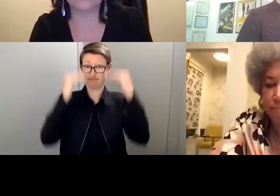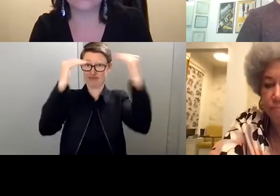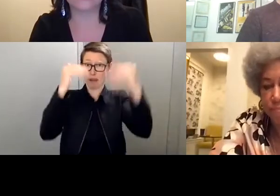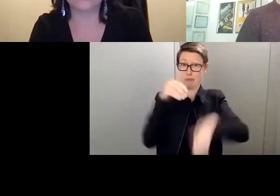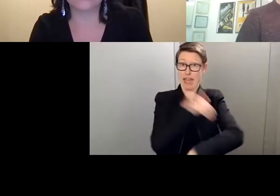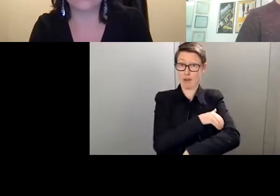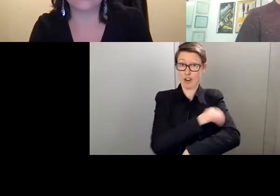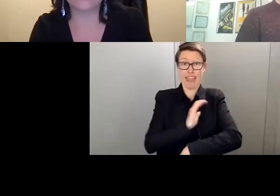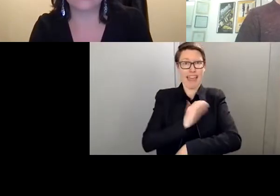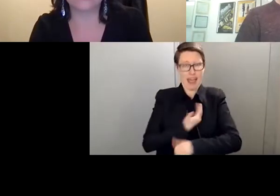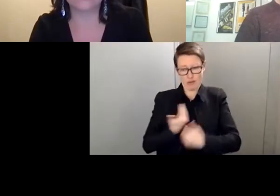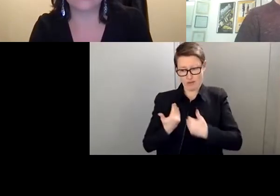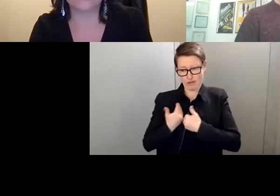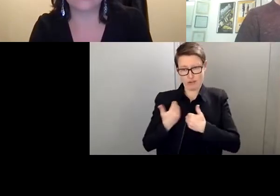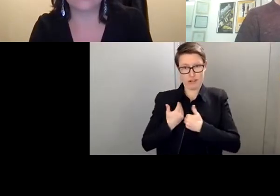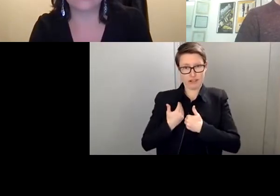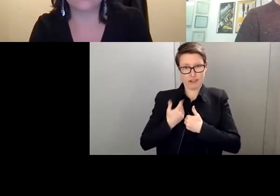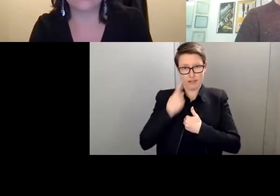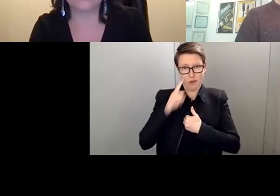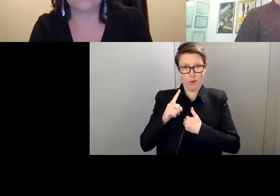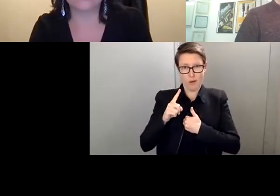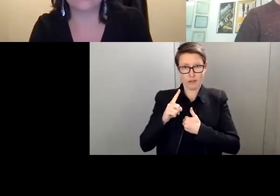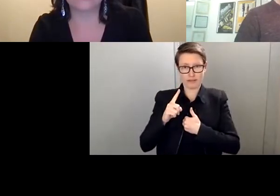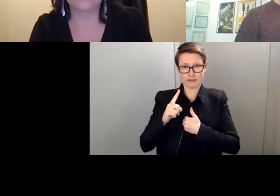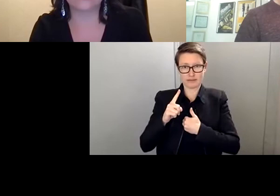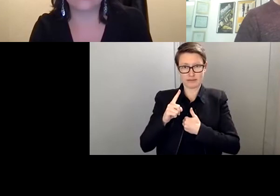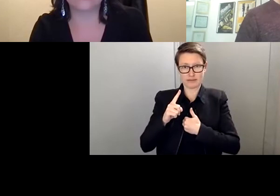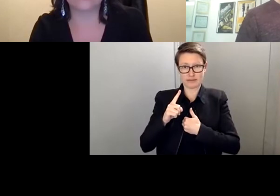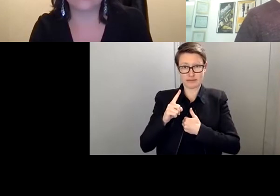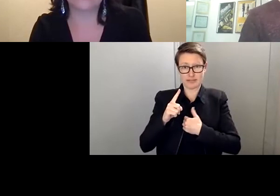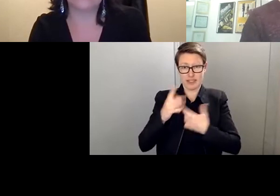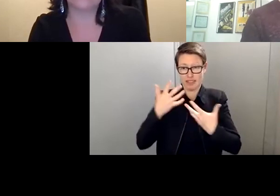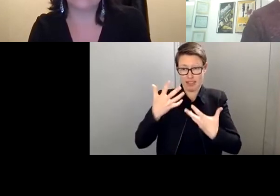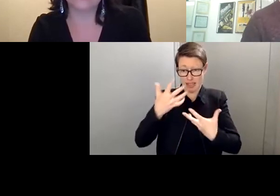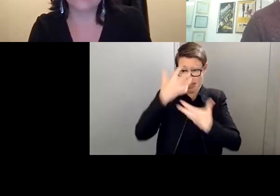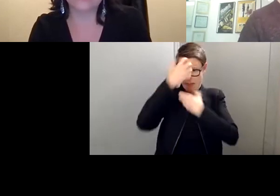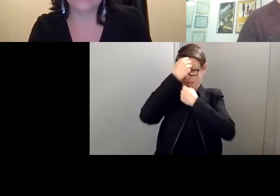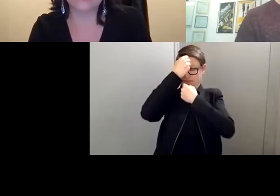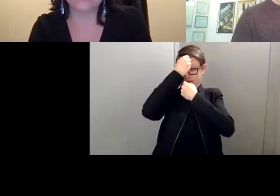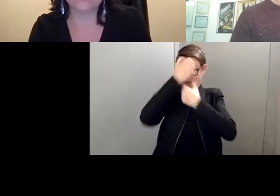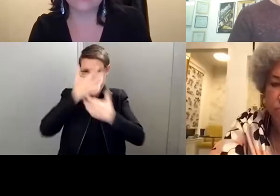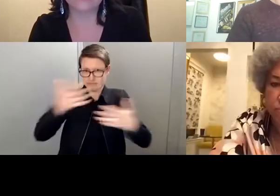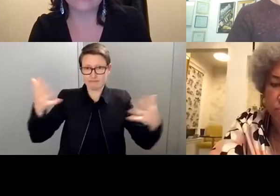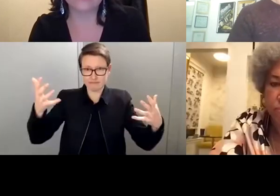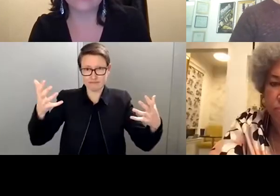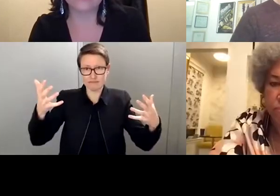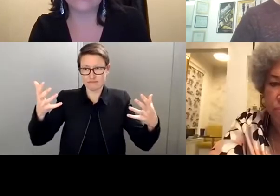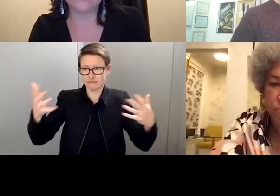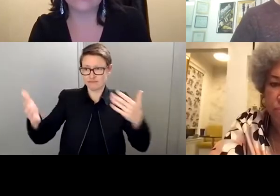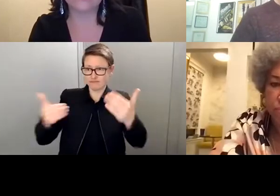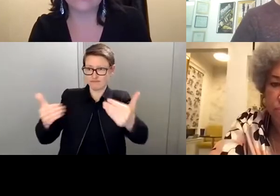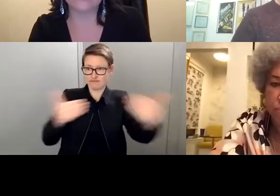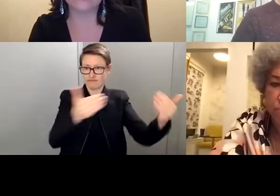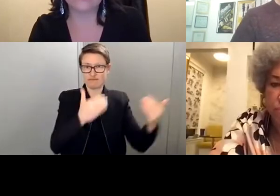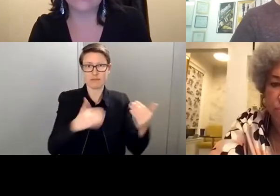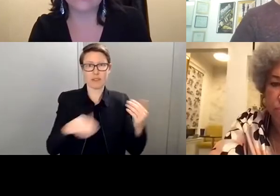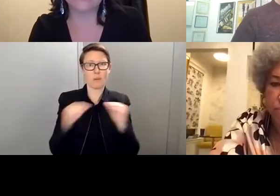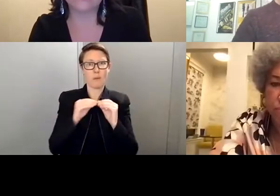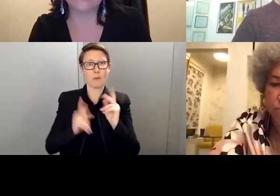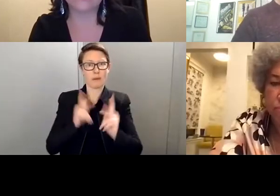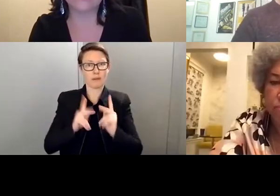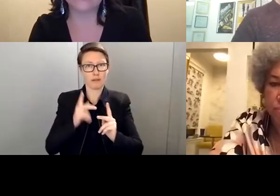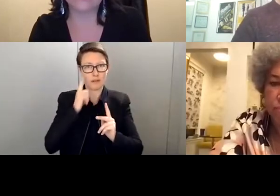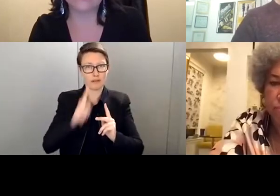in real ways. And I think bringing those folks to the table in the first place is some small way that me and my team can do